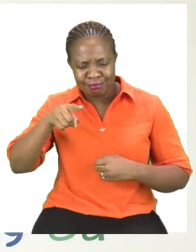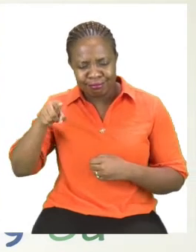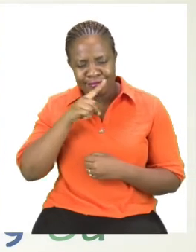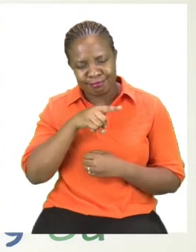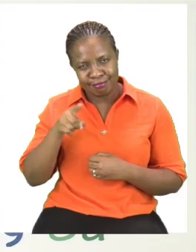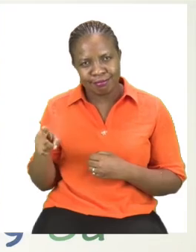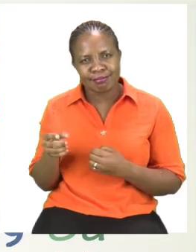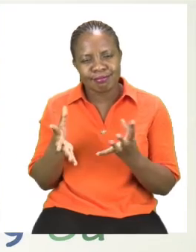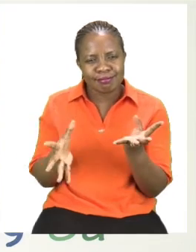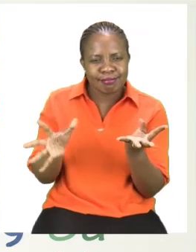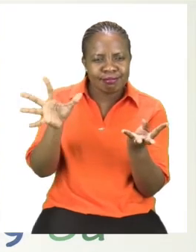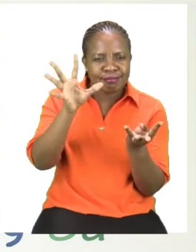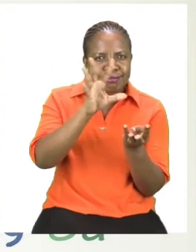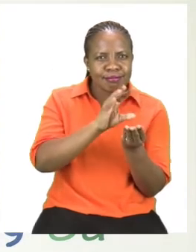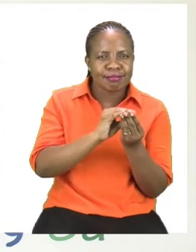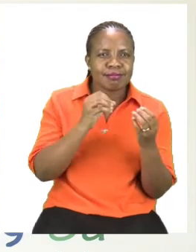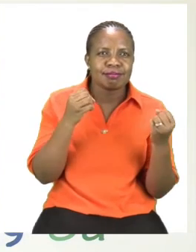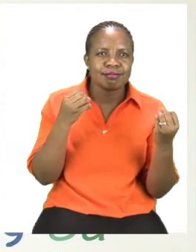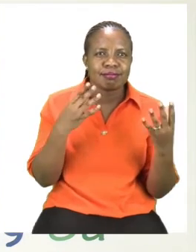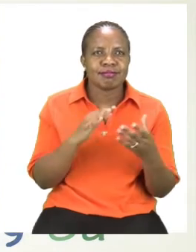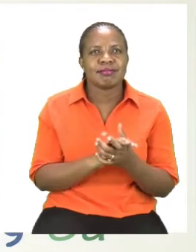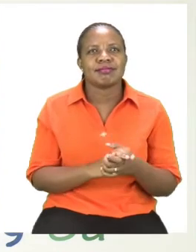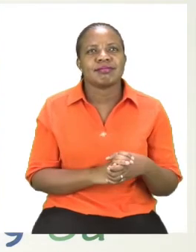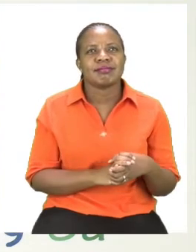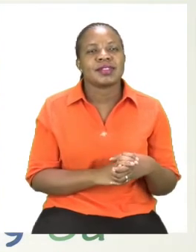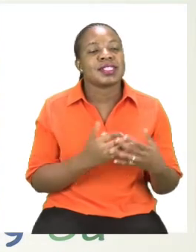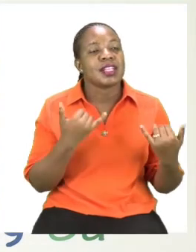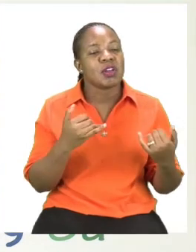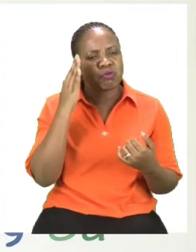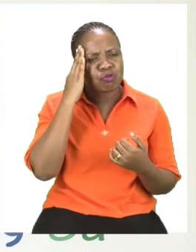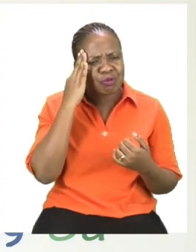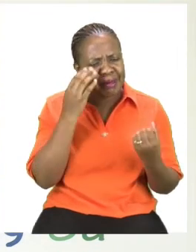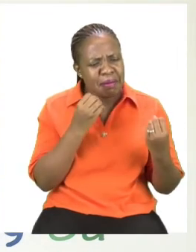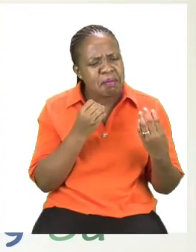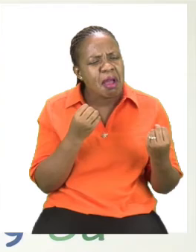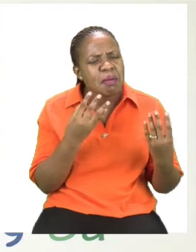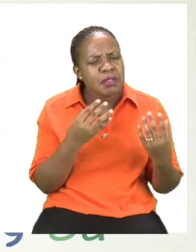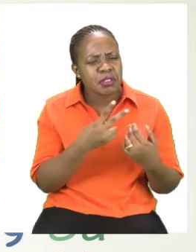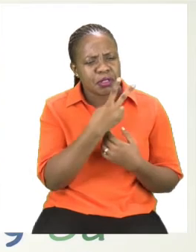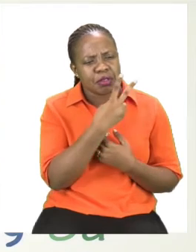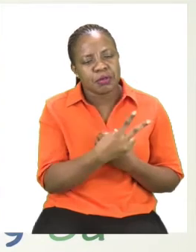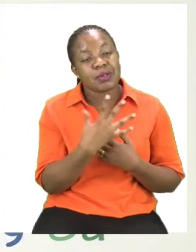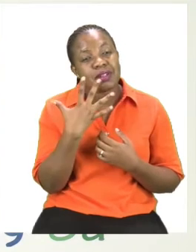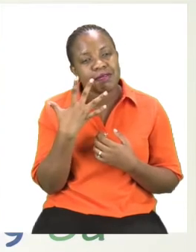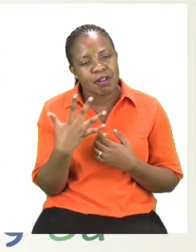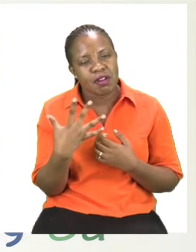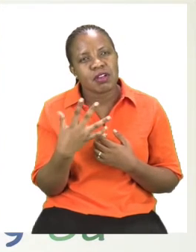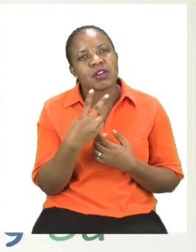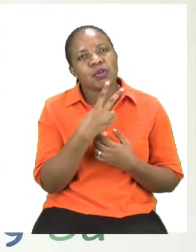are 25. So we are going to count on to the next number. And the next number